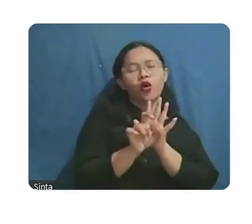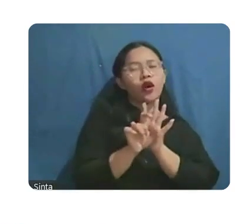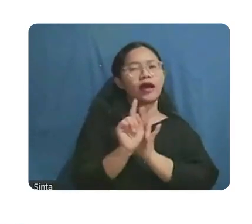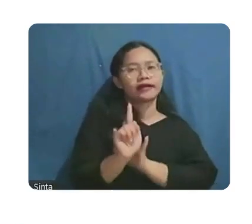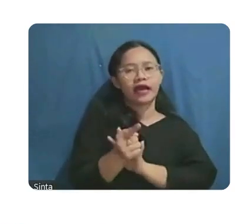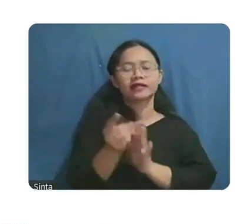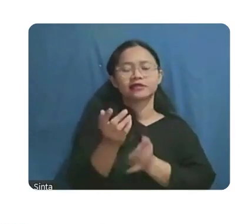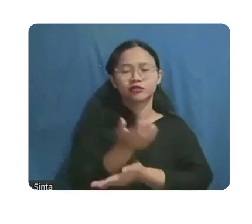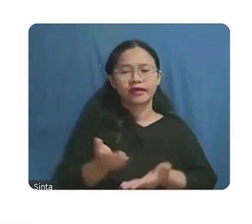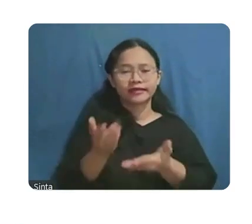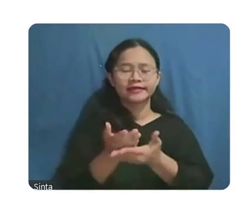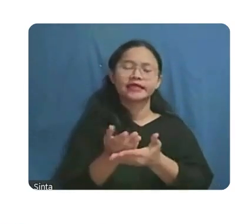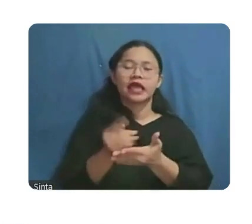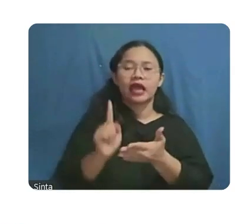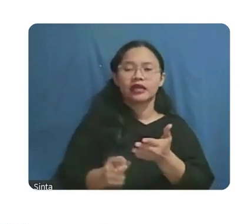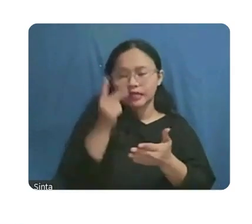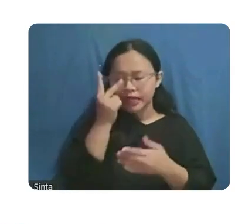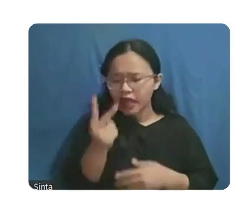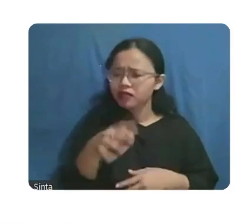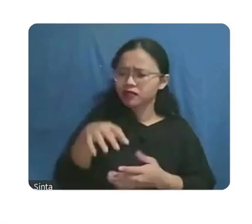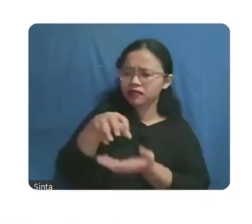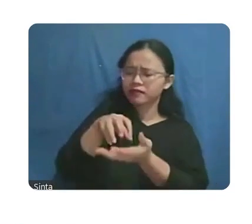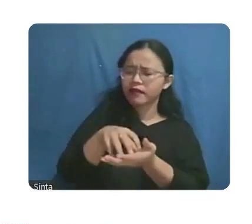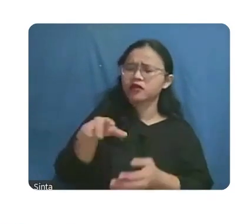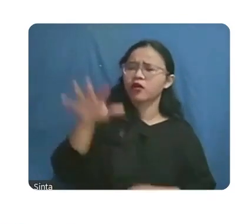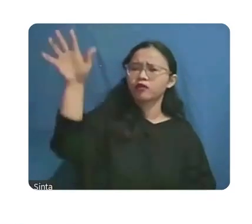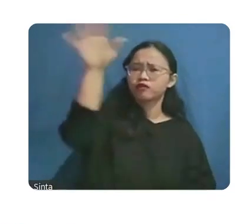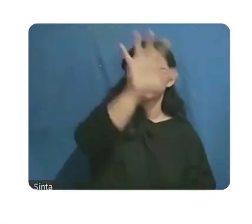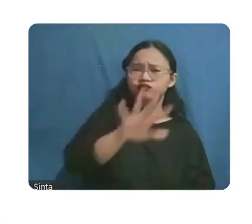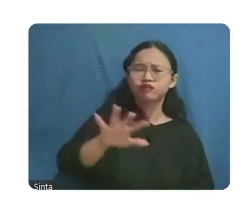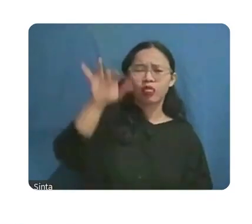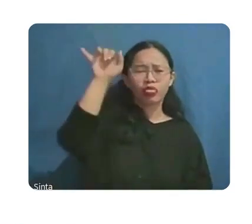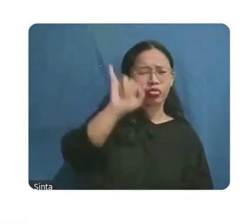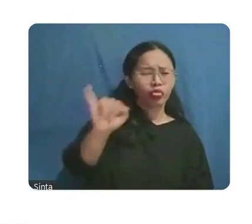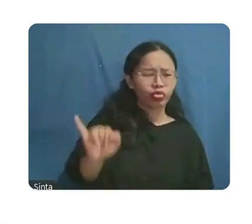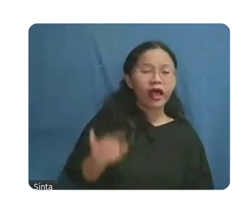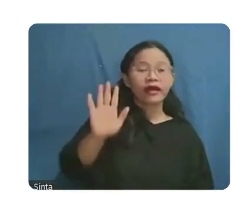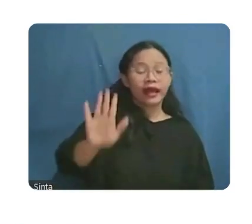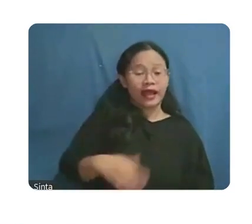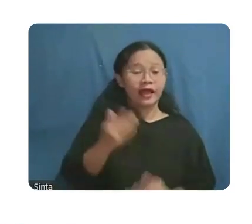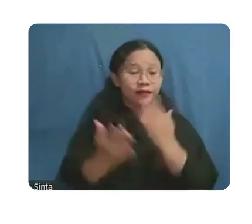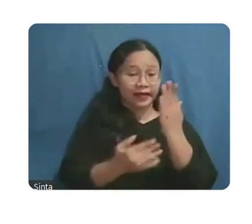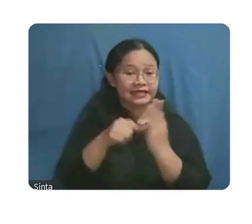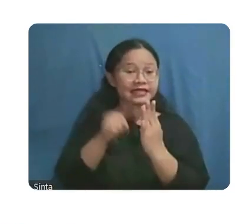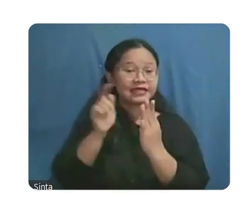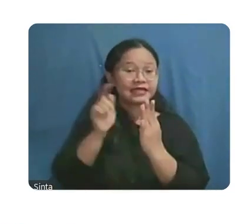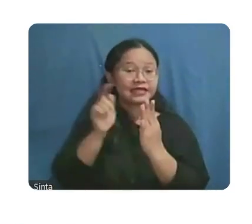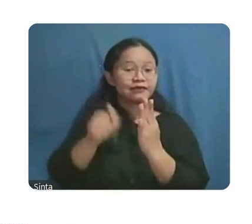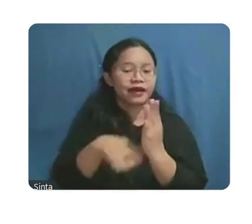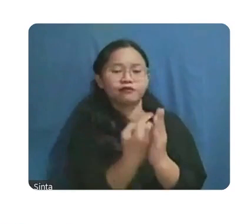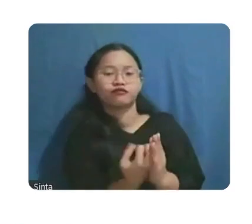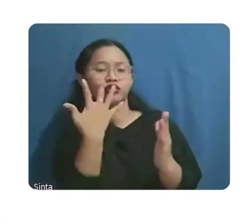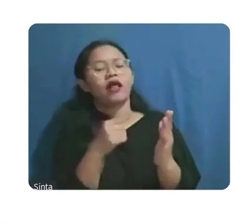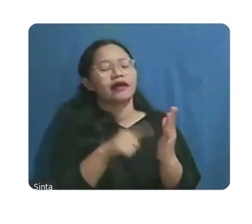activation outside the home. So in order to strengthen the role of health in supporting